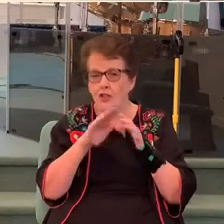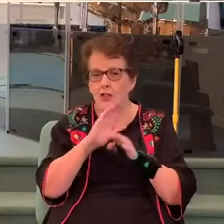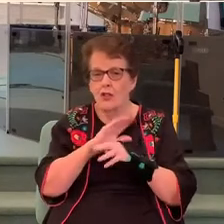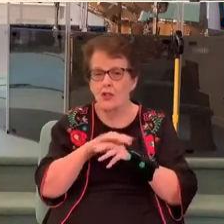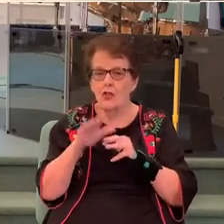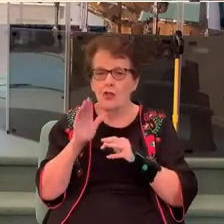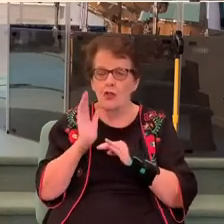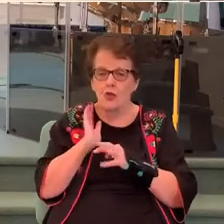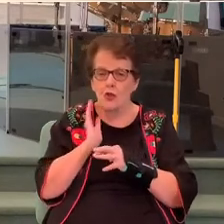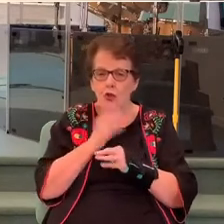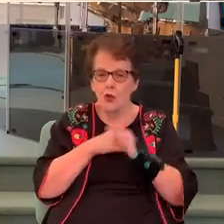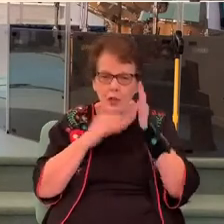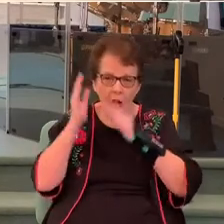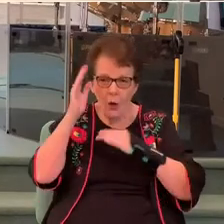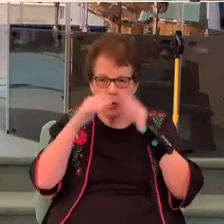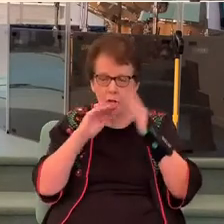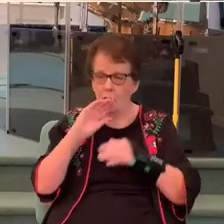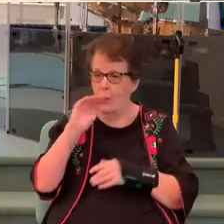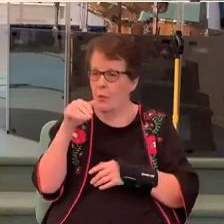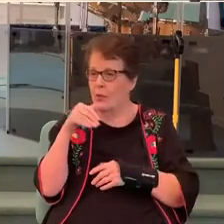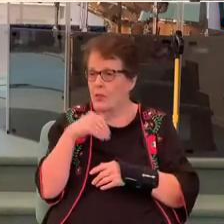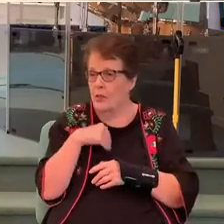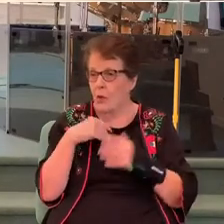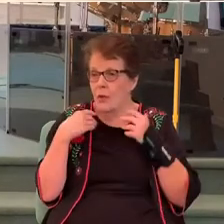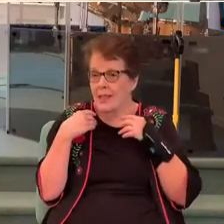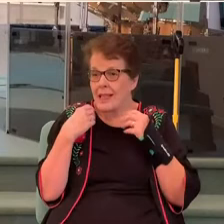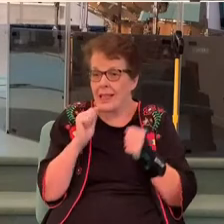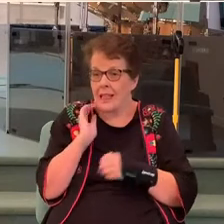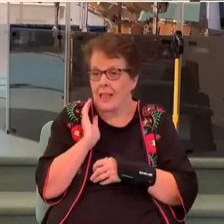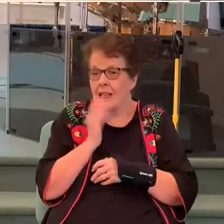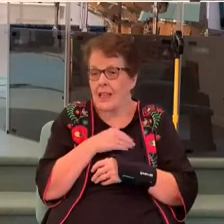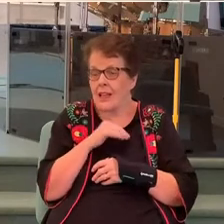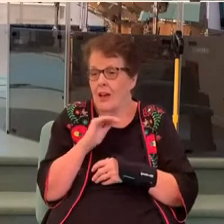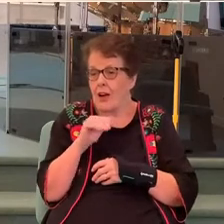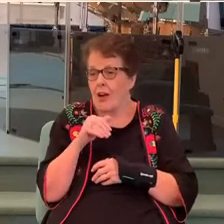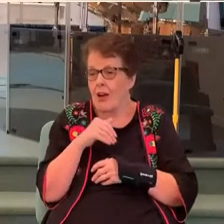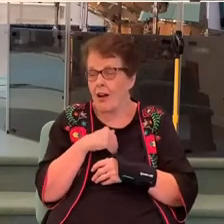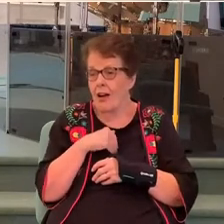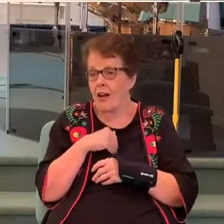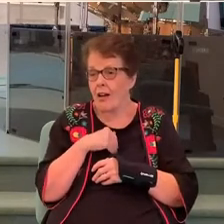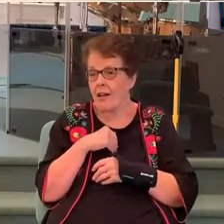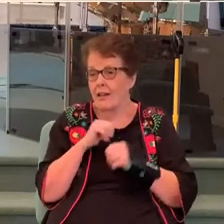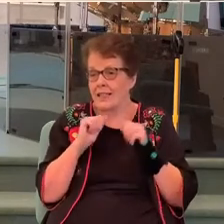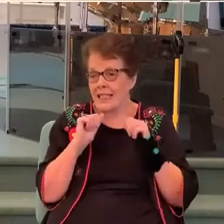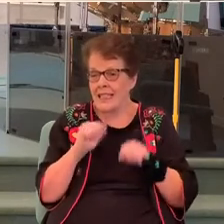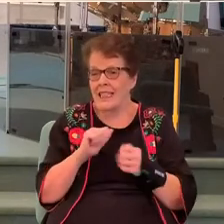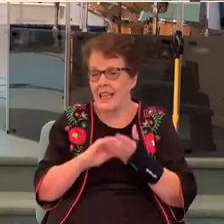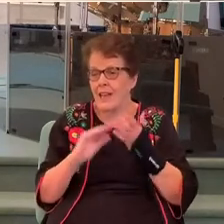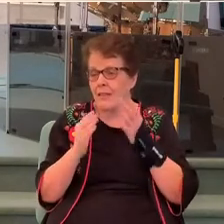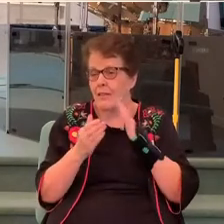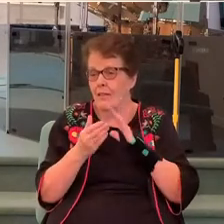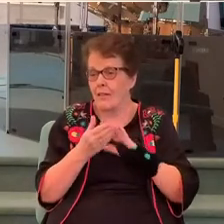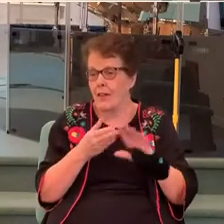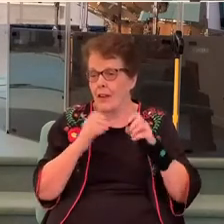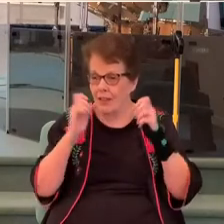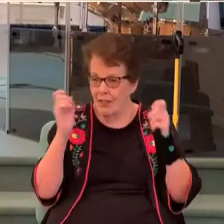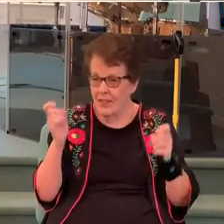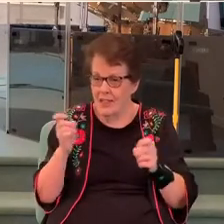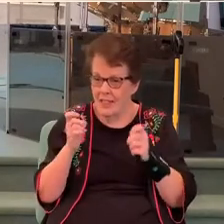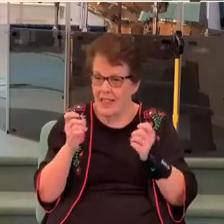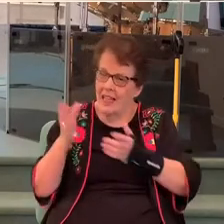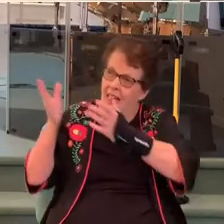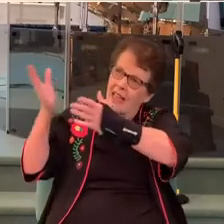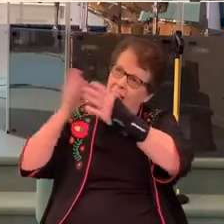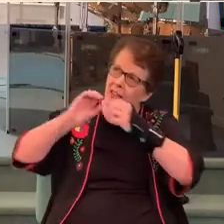bring about the healing of our hearts. He can bring about the forgiveness of sin. He grants to us grace upon grace, and